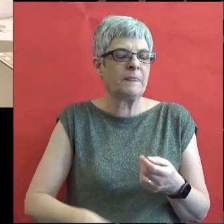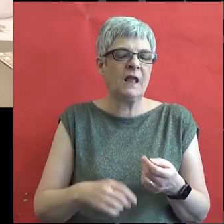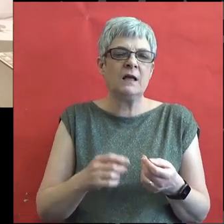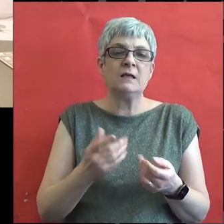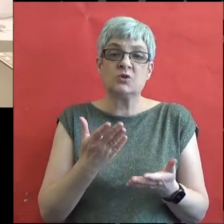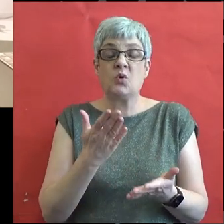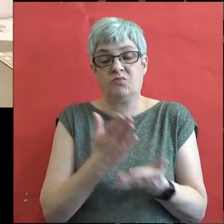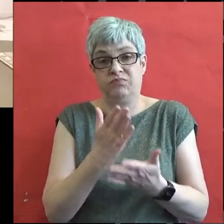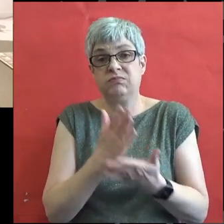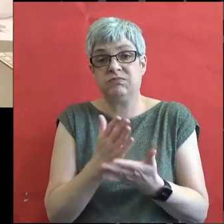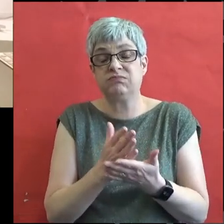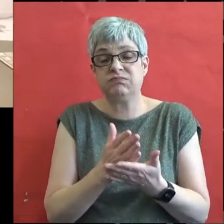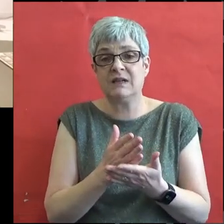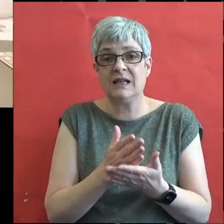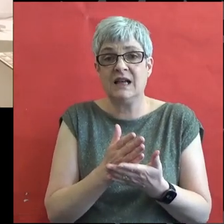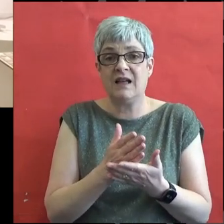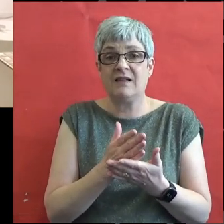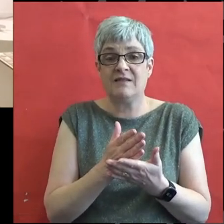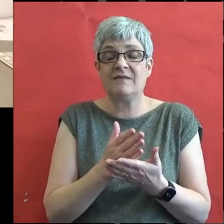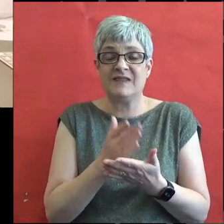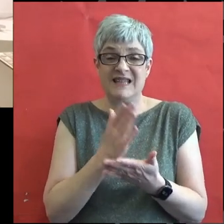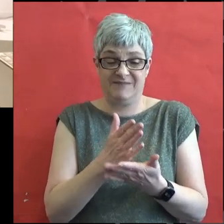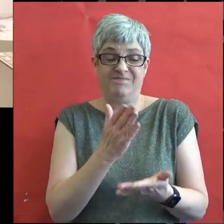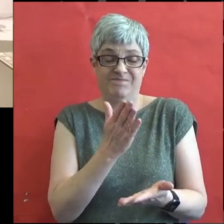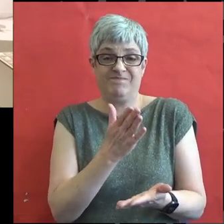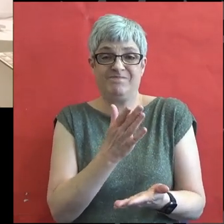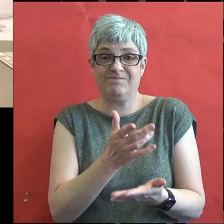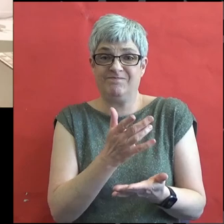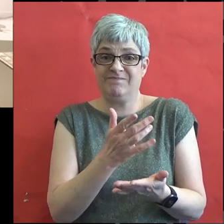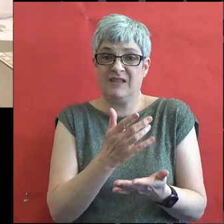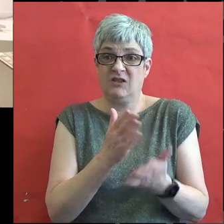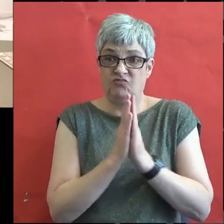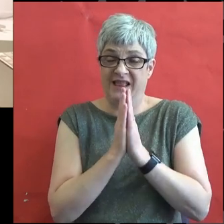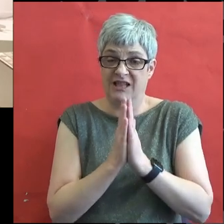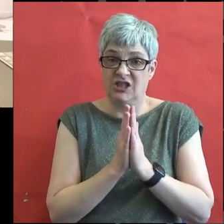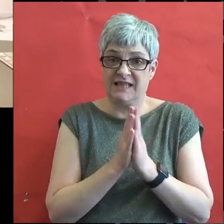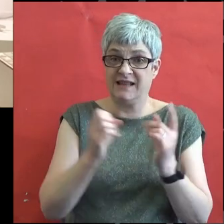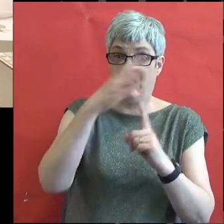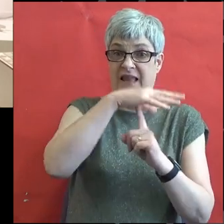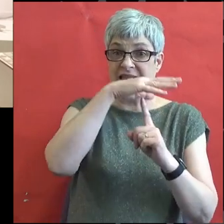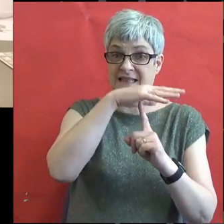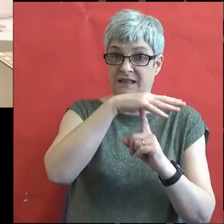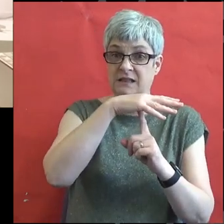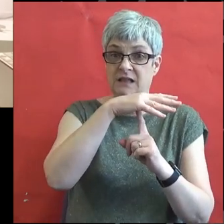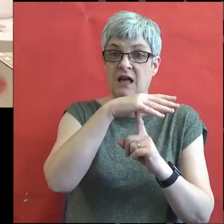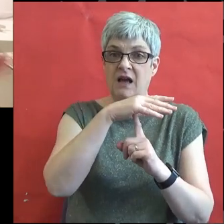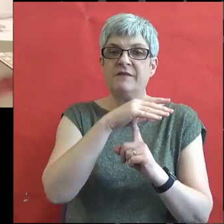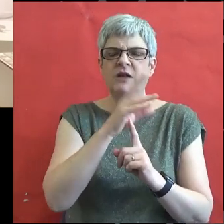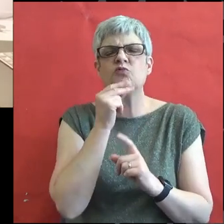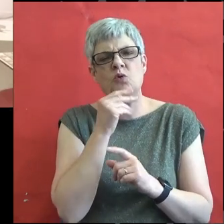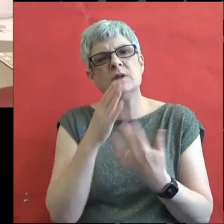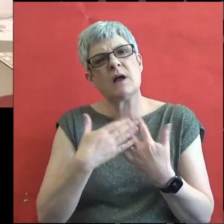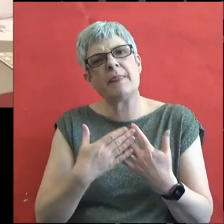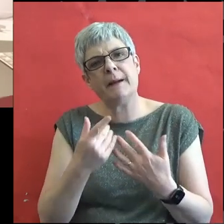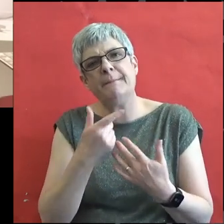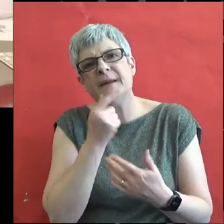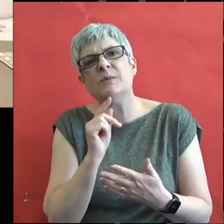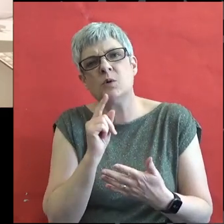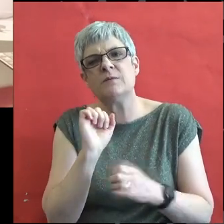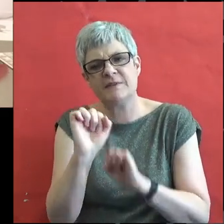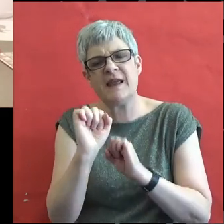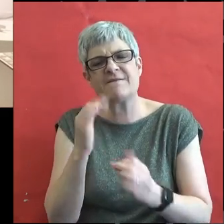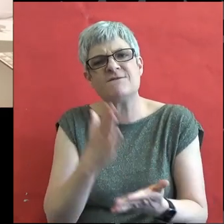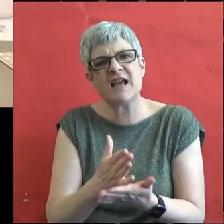In other words, these, brothers and sisters, these religious elites are the people who use other people's faith